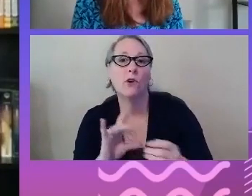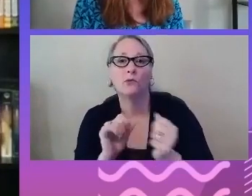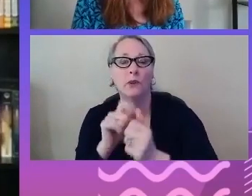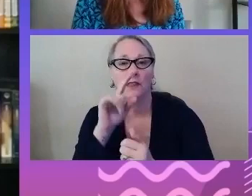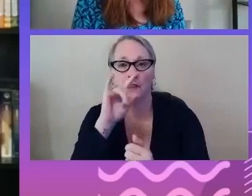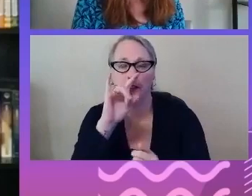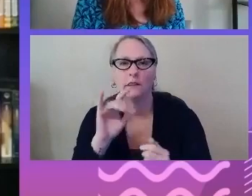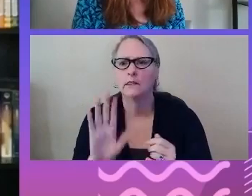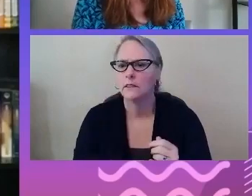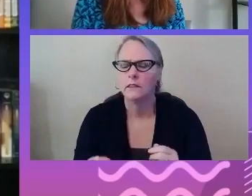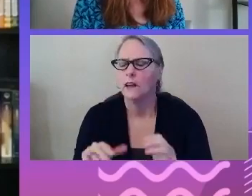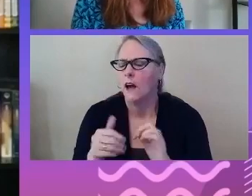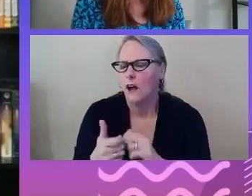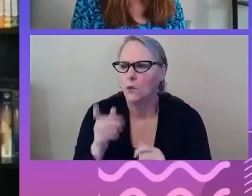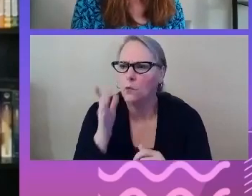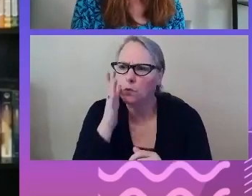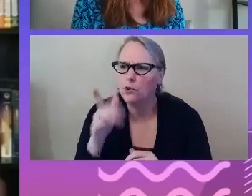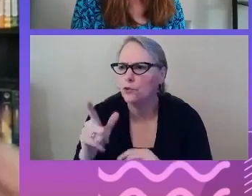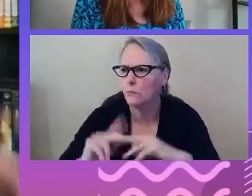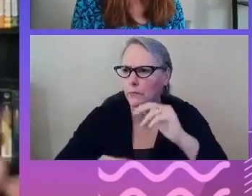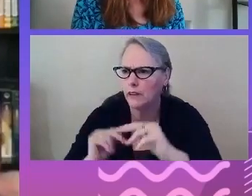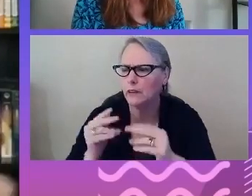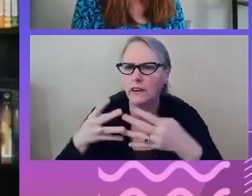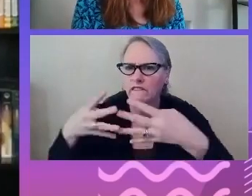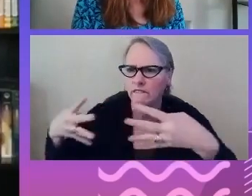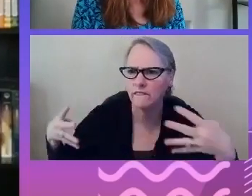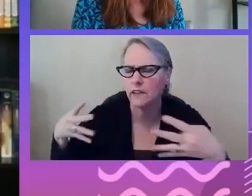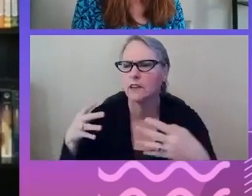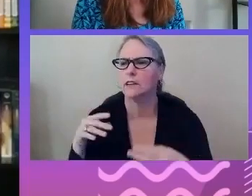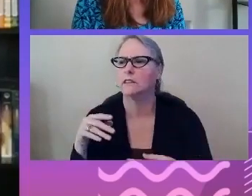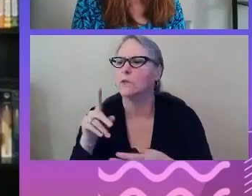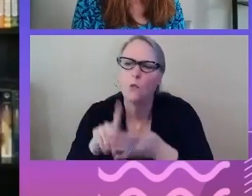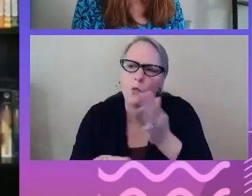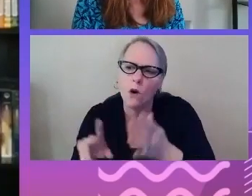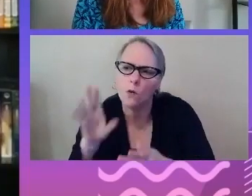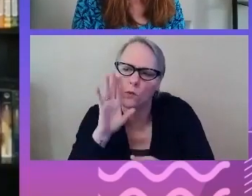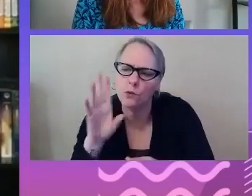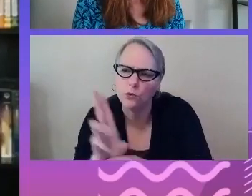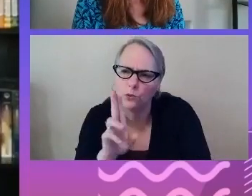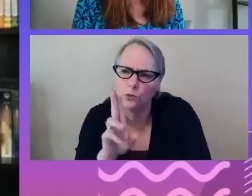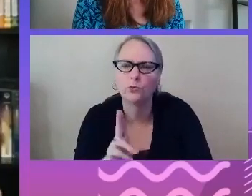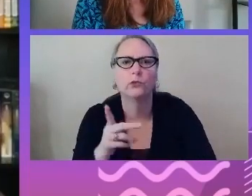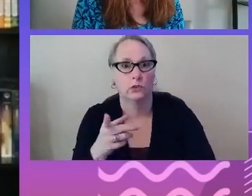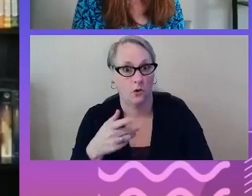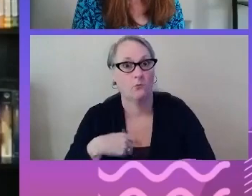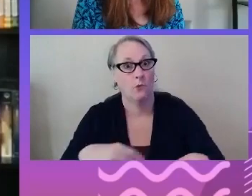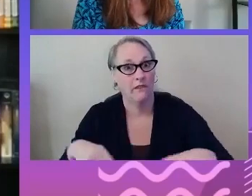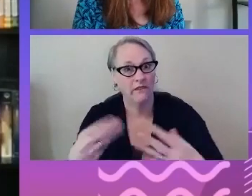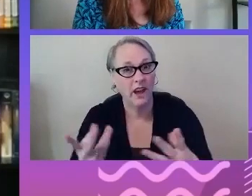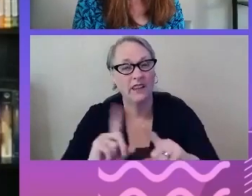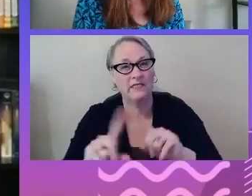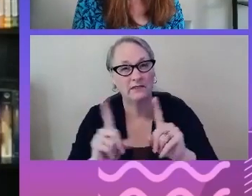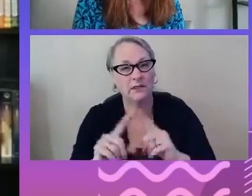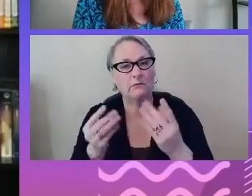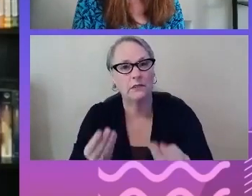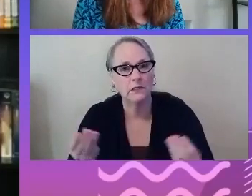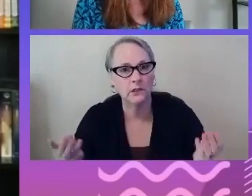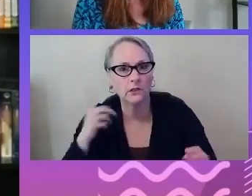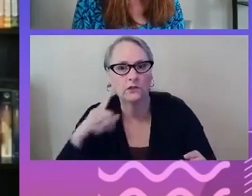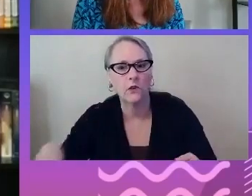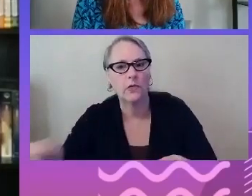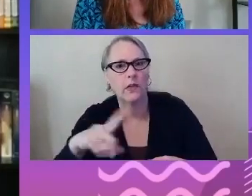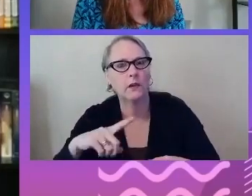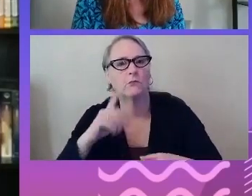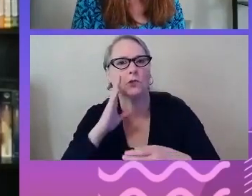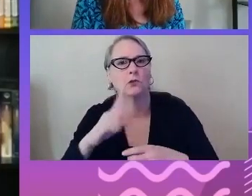have popsicle sticks, have all those kinds of just different materials that they could try to use to build a fence. But even before you